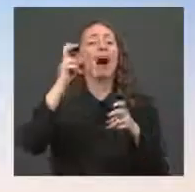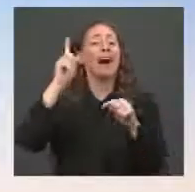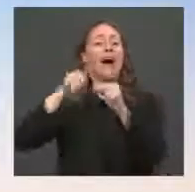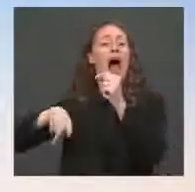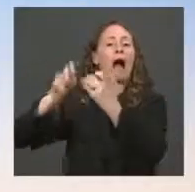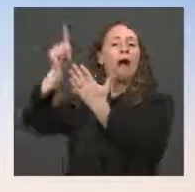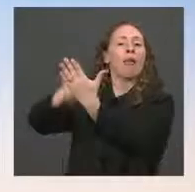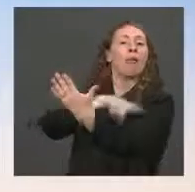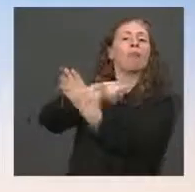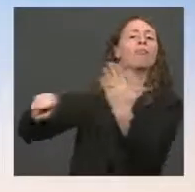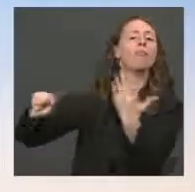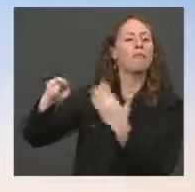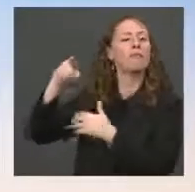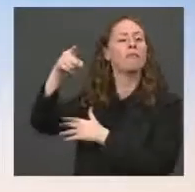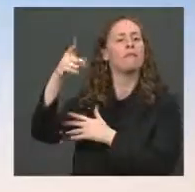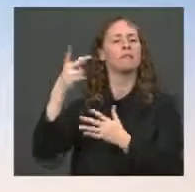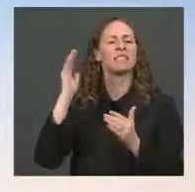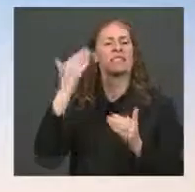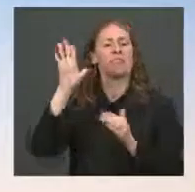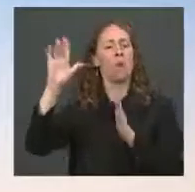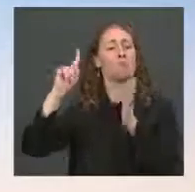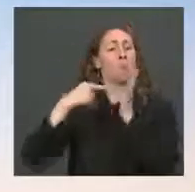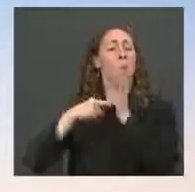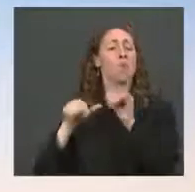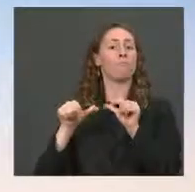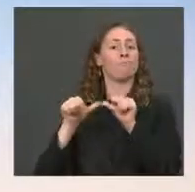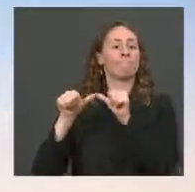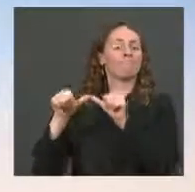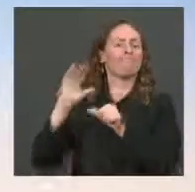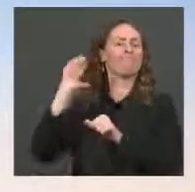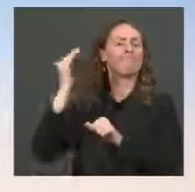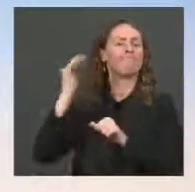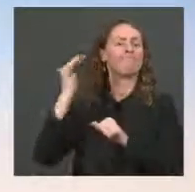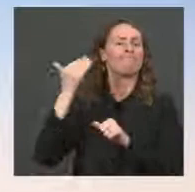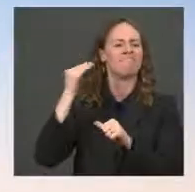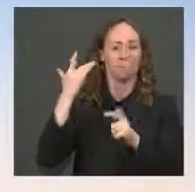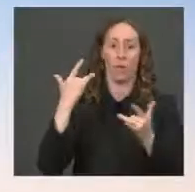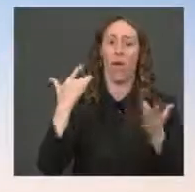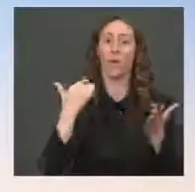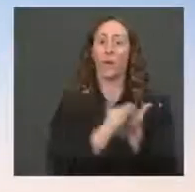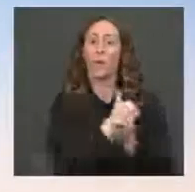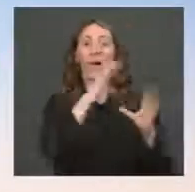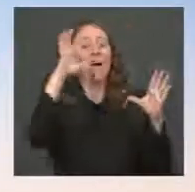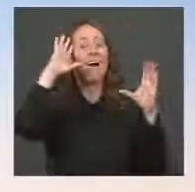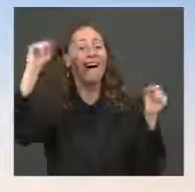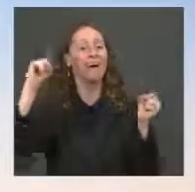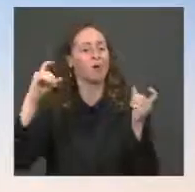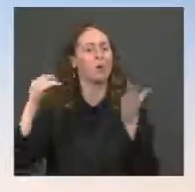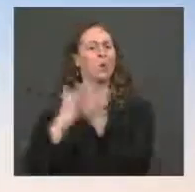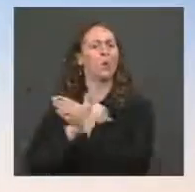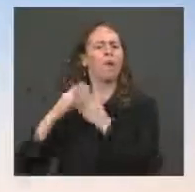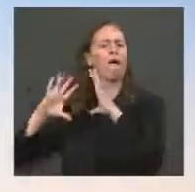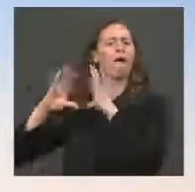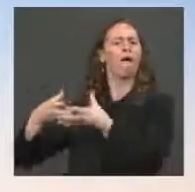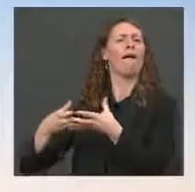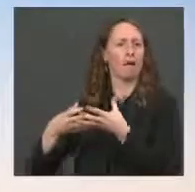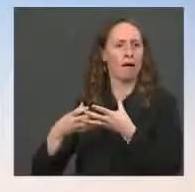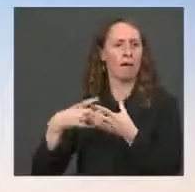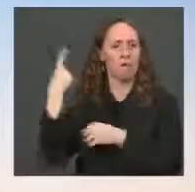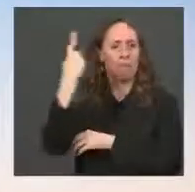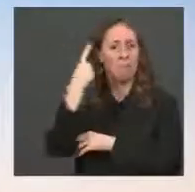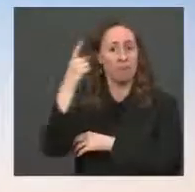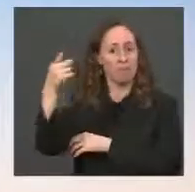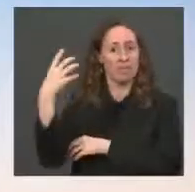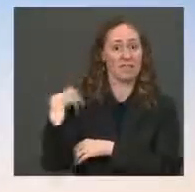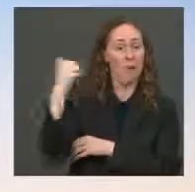role because it is a new administration, it's a new day, and there are some questions about if he exceeded his authority?